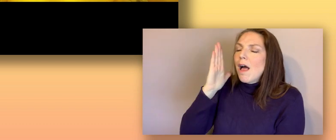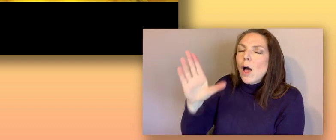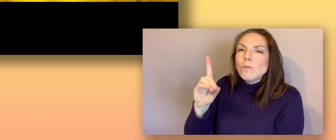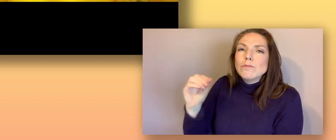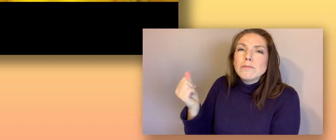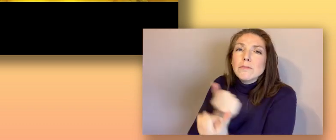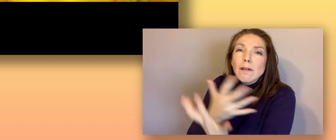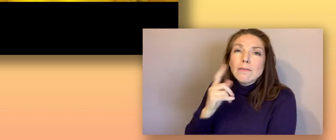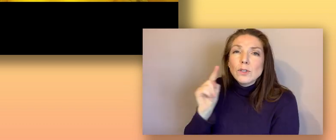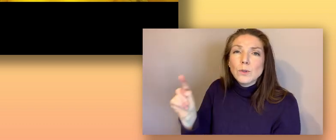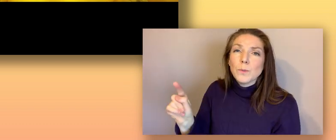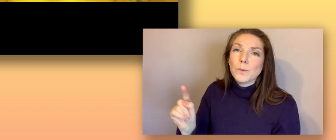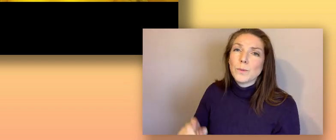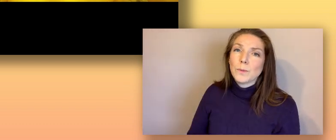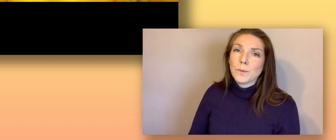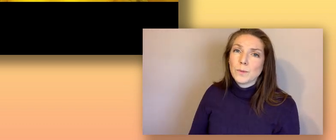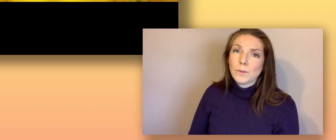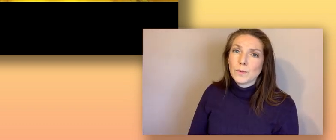anything for you.